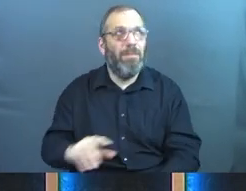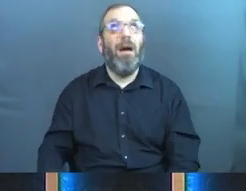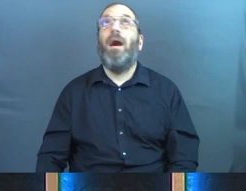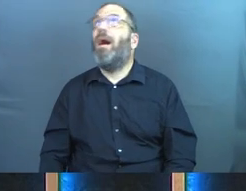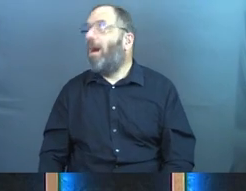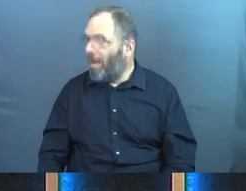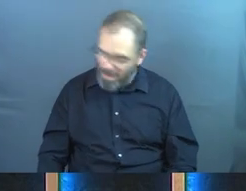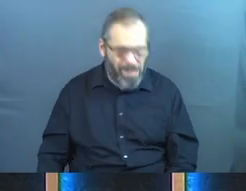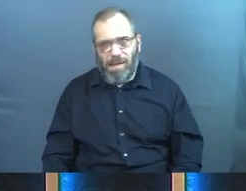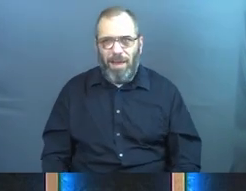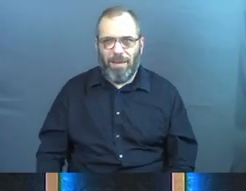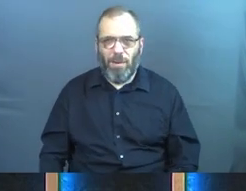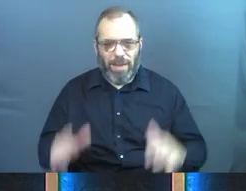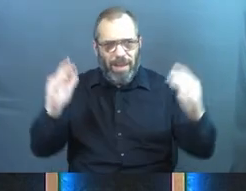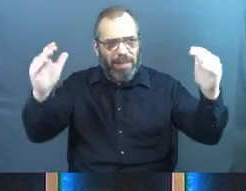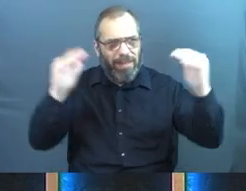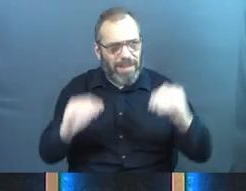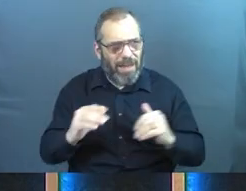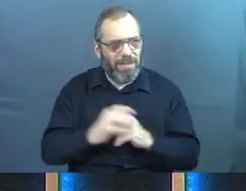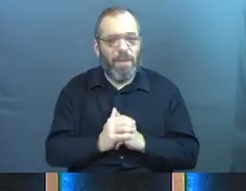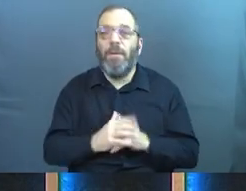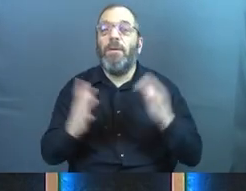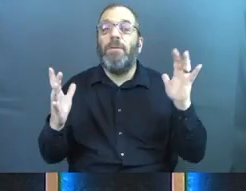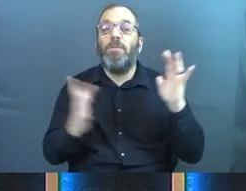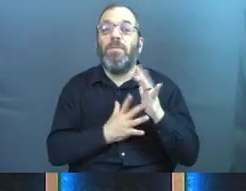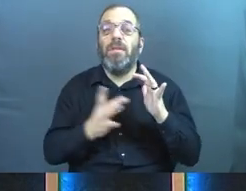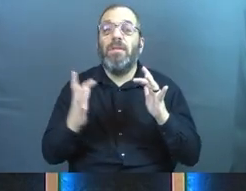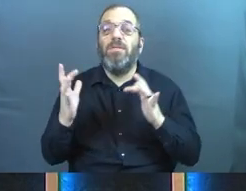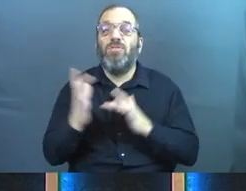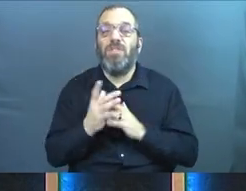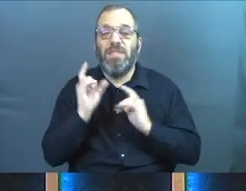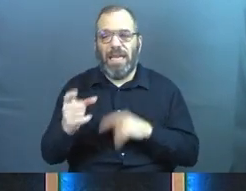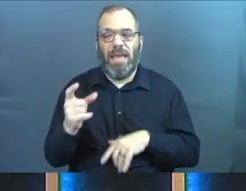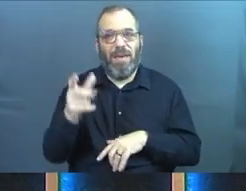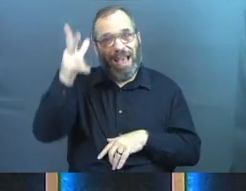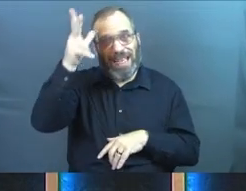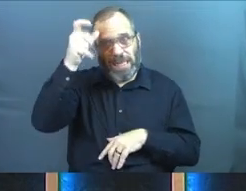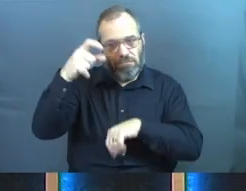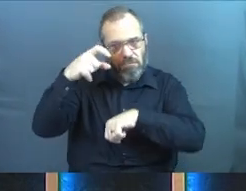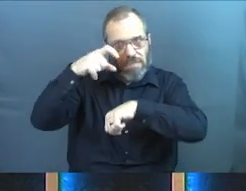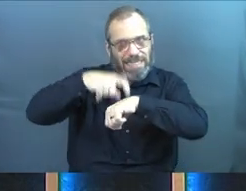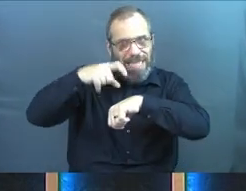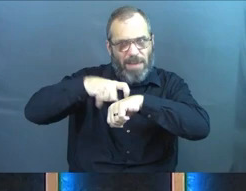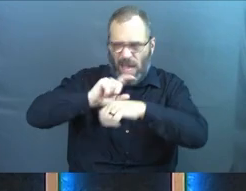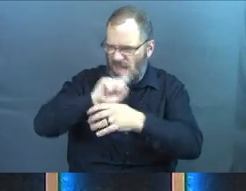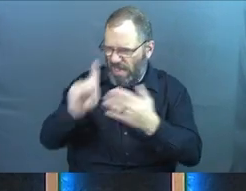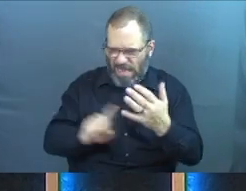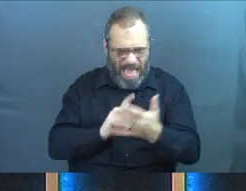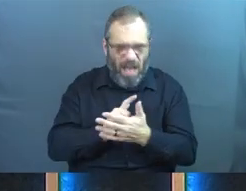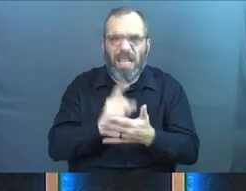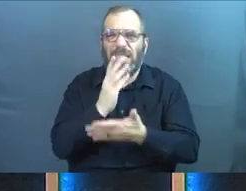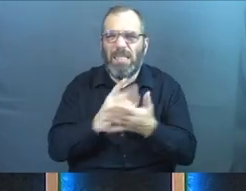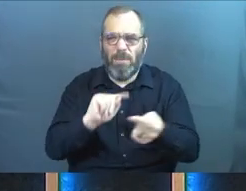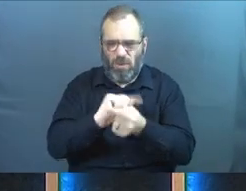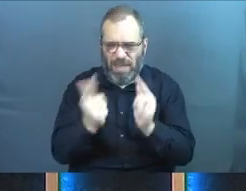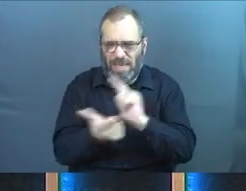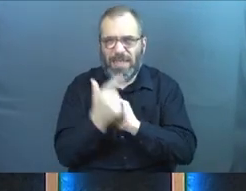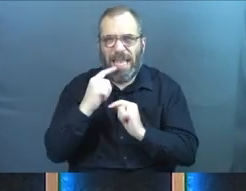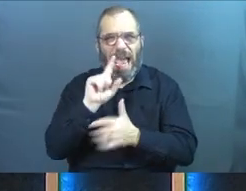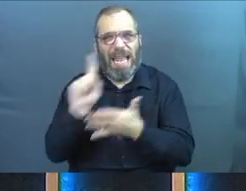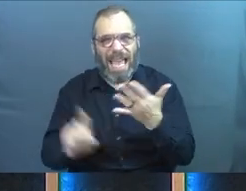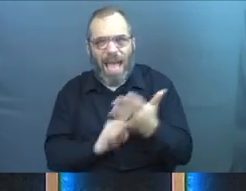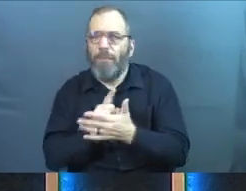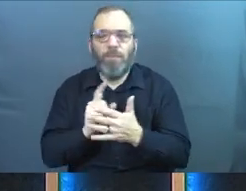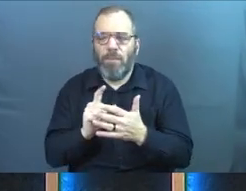Crazy. Next. Jesus gave Satan a moment or an hour. Some of your translations are going to say an